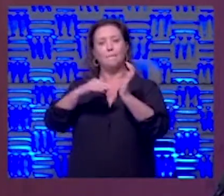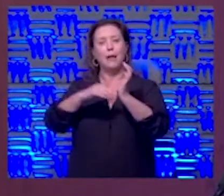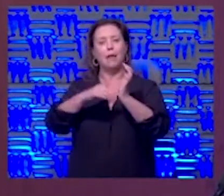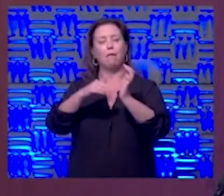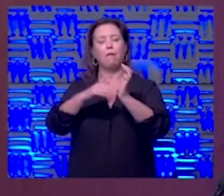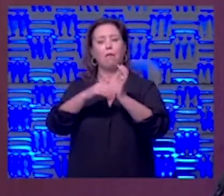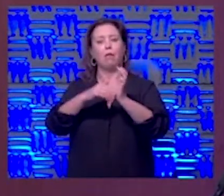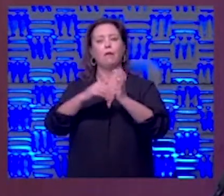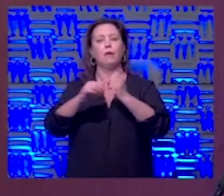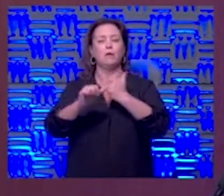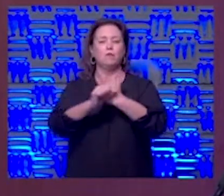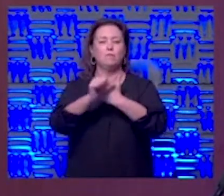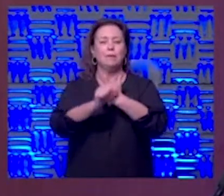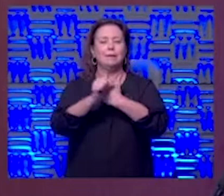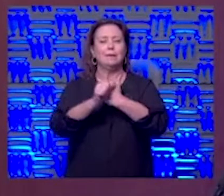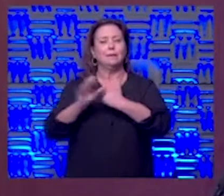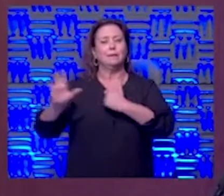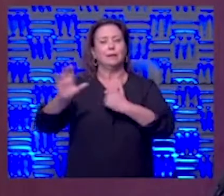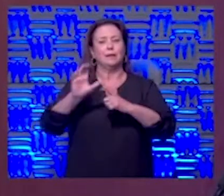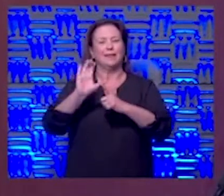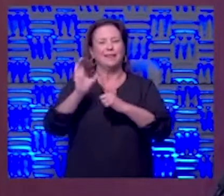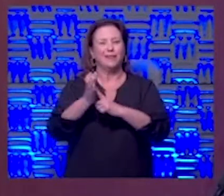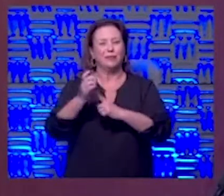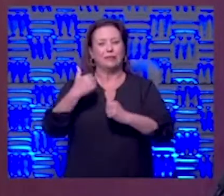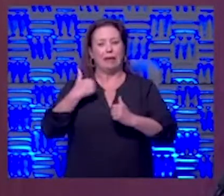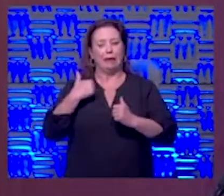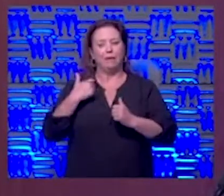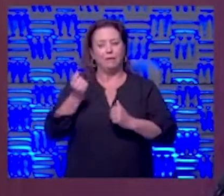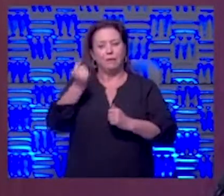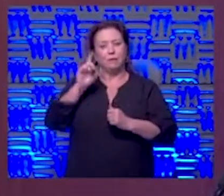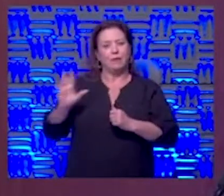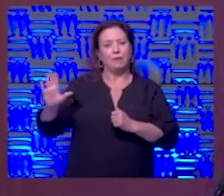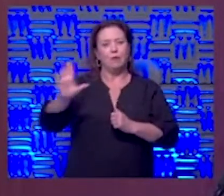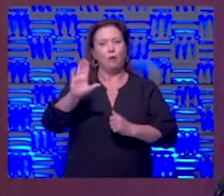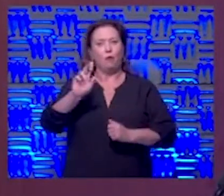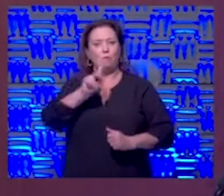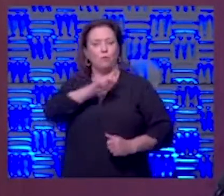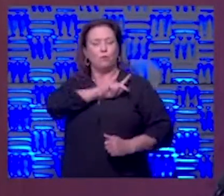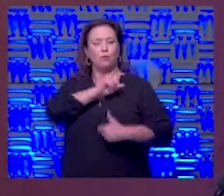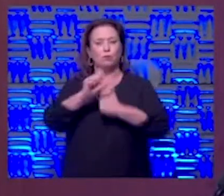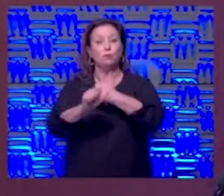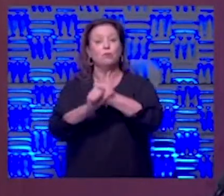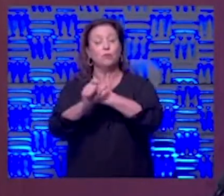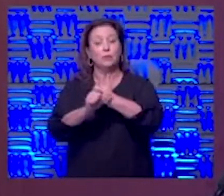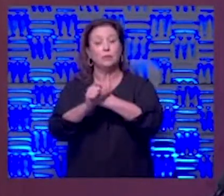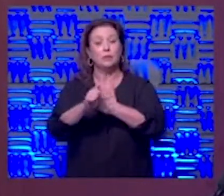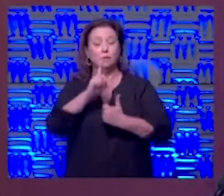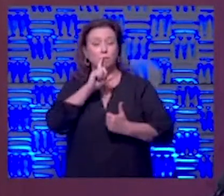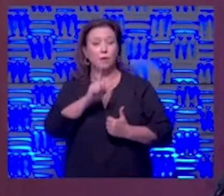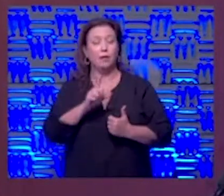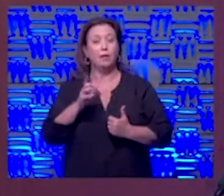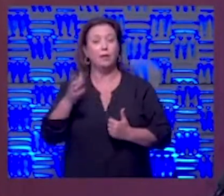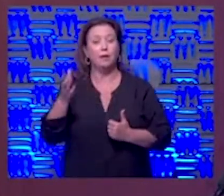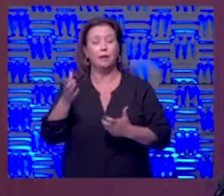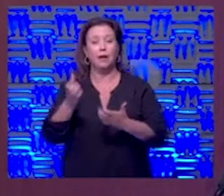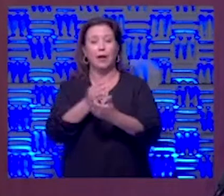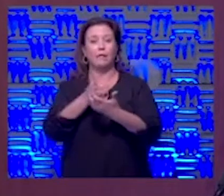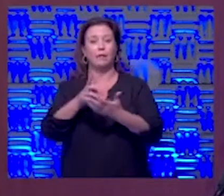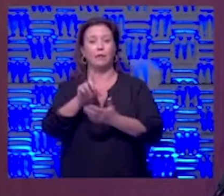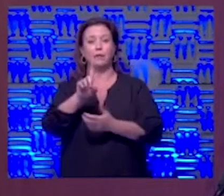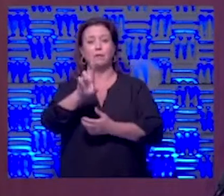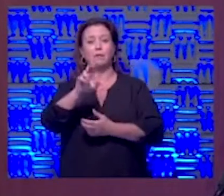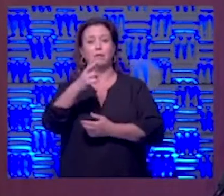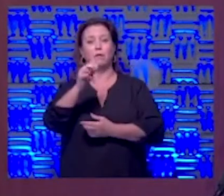that person has in order for them to understand their personal risk. And then really just, all the things that Dr.